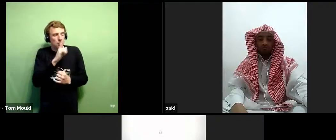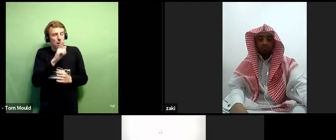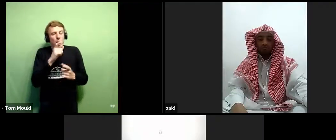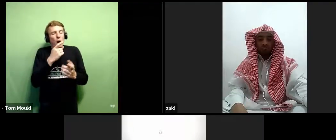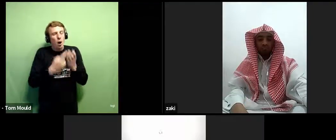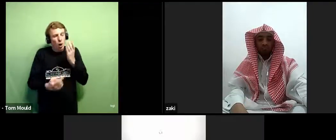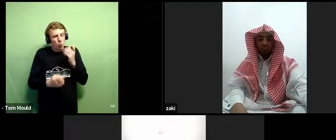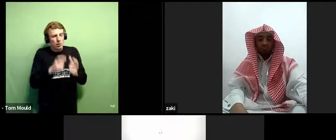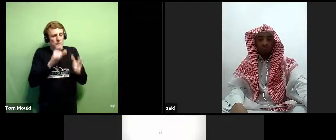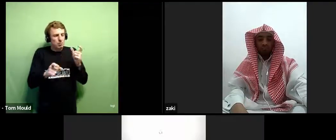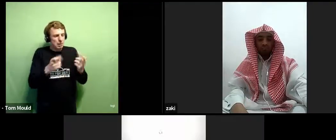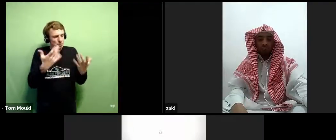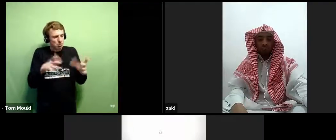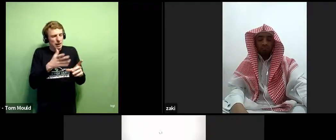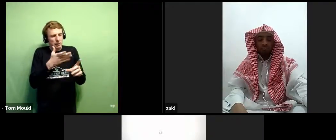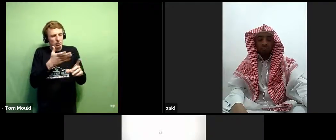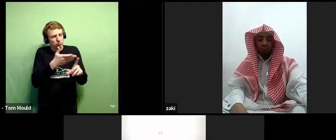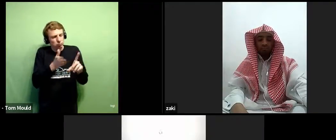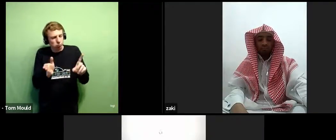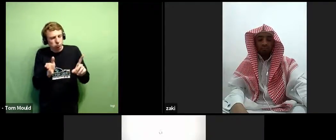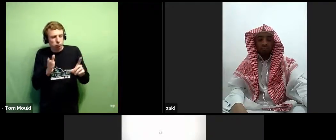Allah likes not the transgressors.